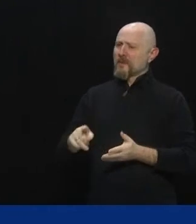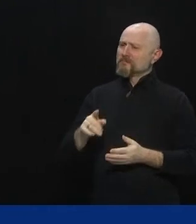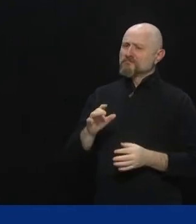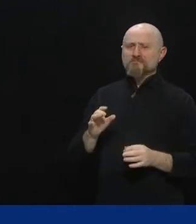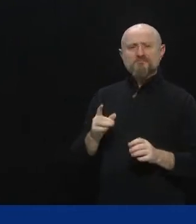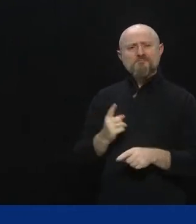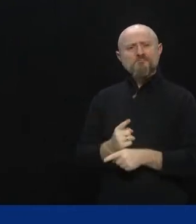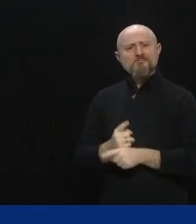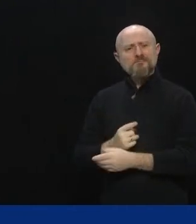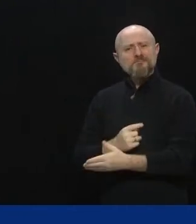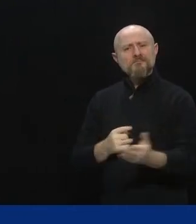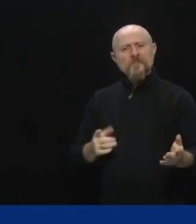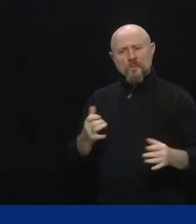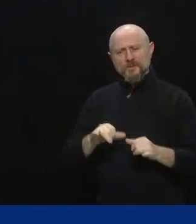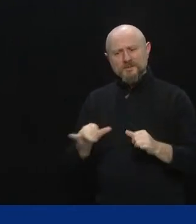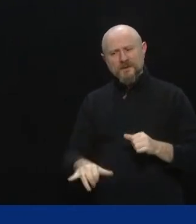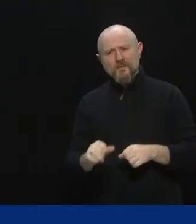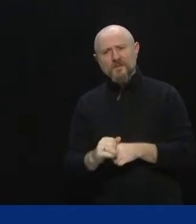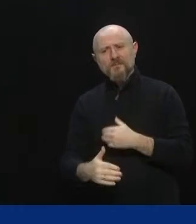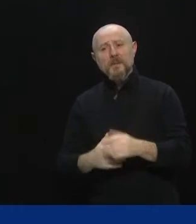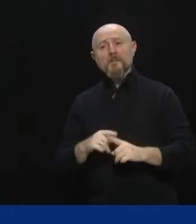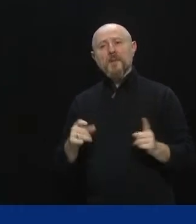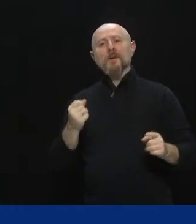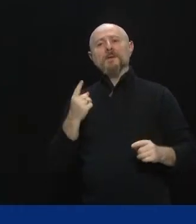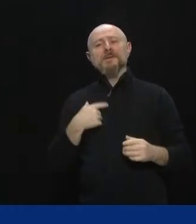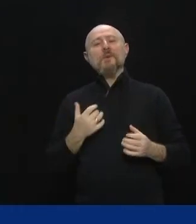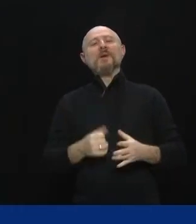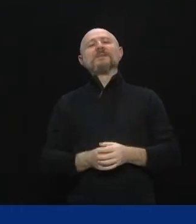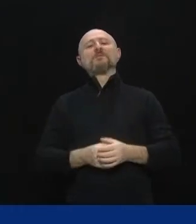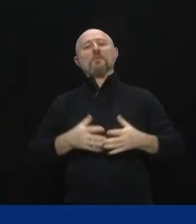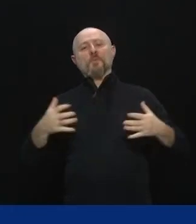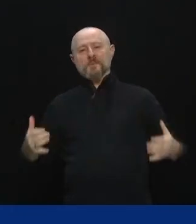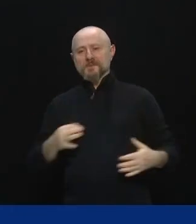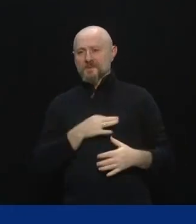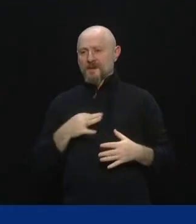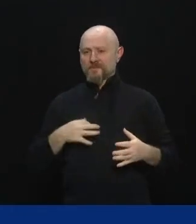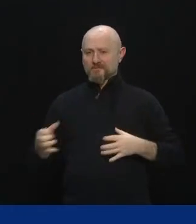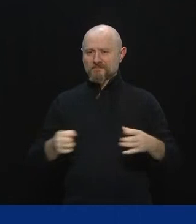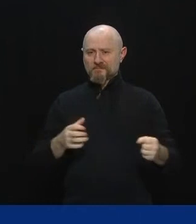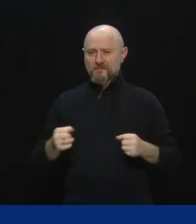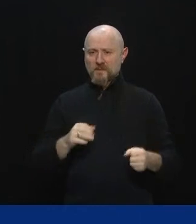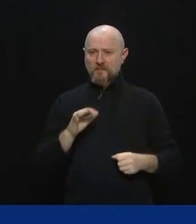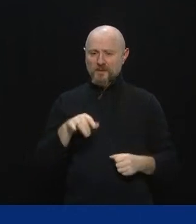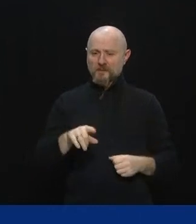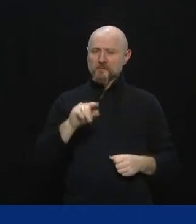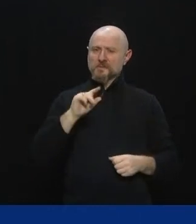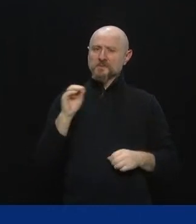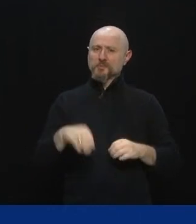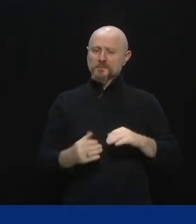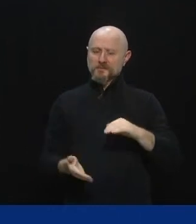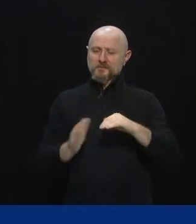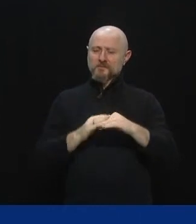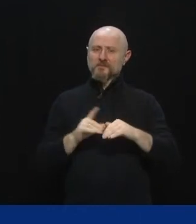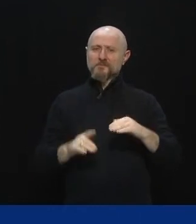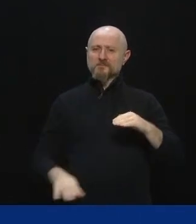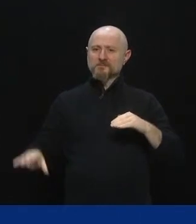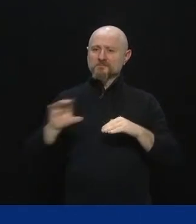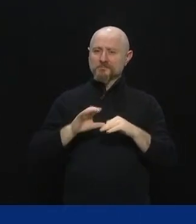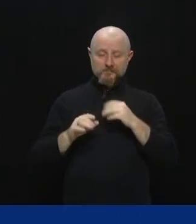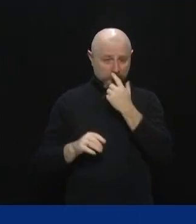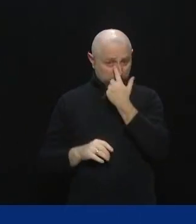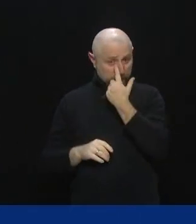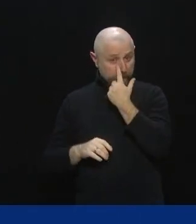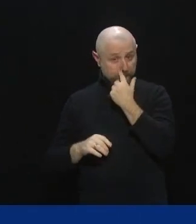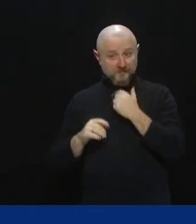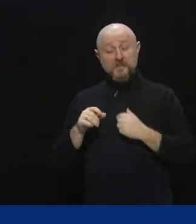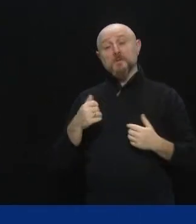stay, but also increase that workforce by 20%. So at the same time as doing all that, we have been focused on the pandemic. And I do look forward to a